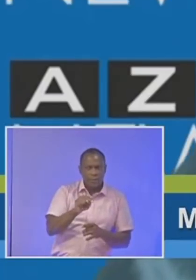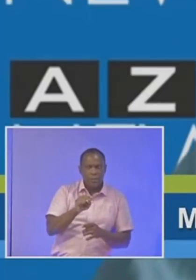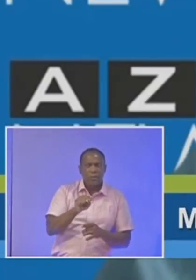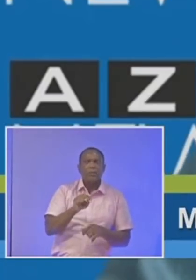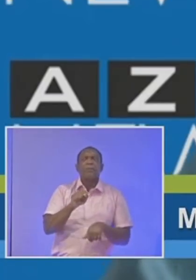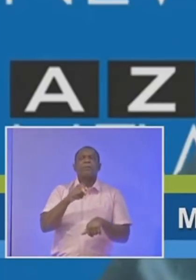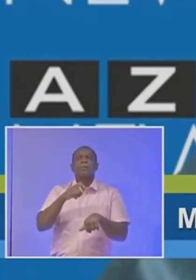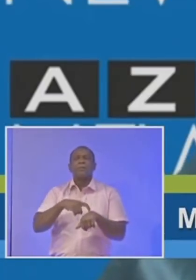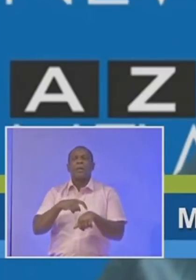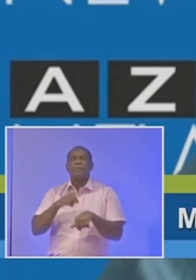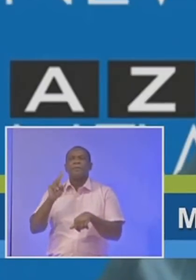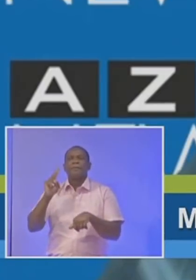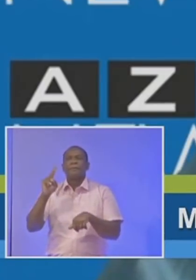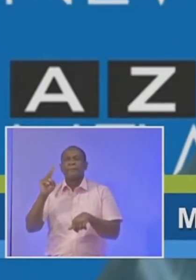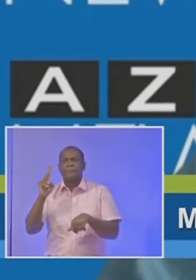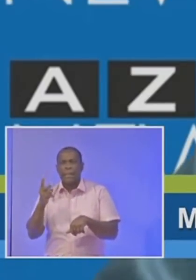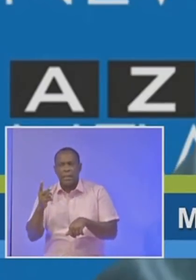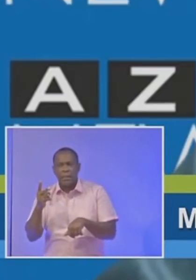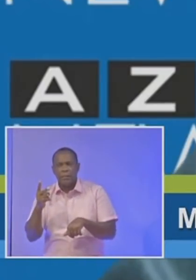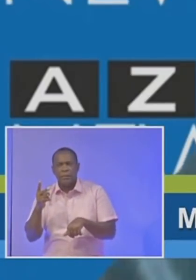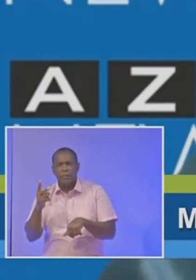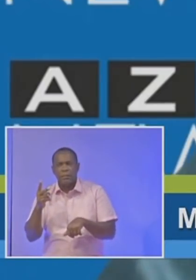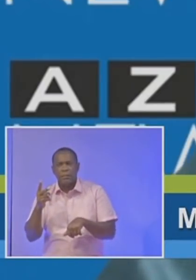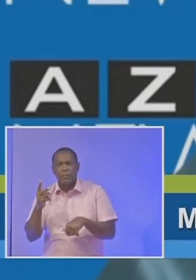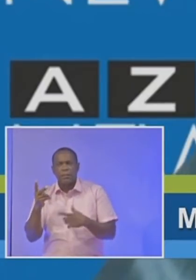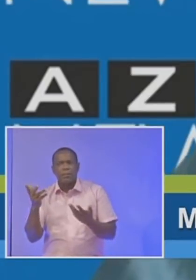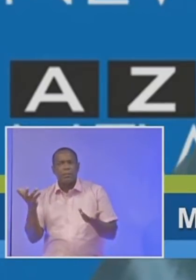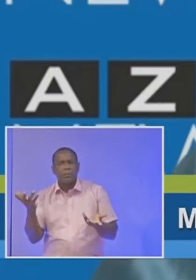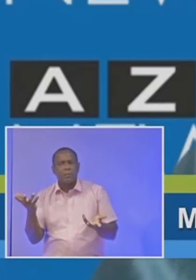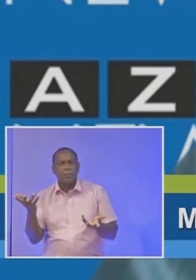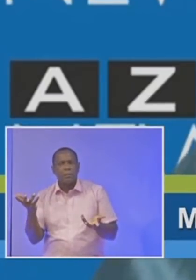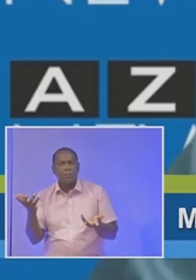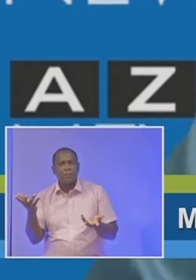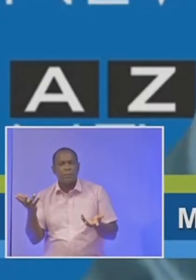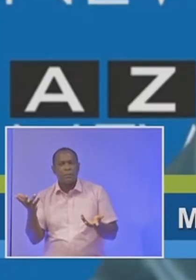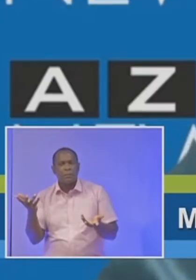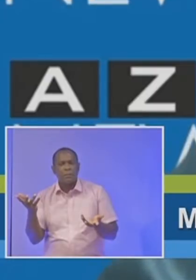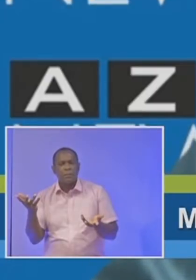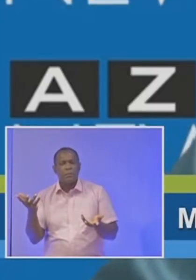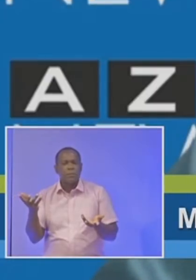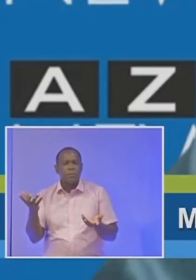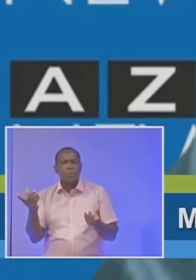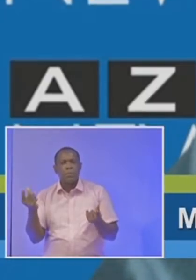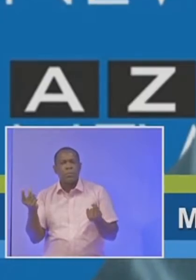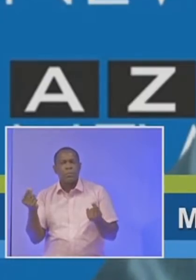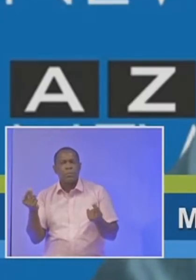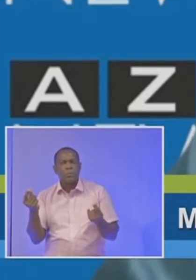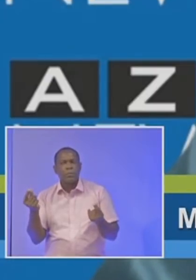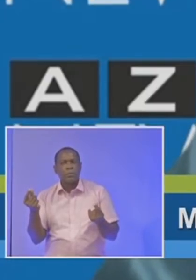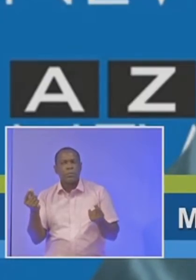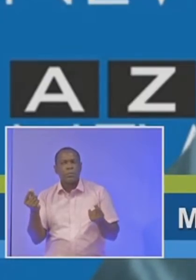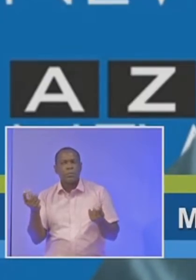for the second Pfizer, it'll be after this batch of vaccines